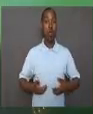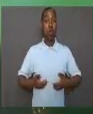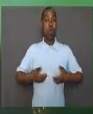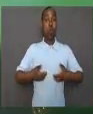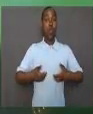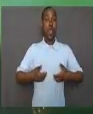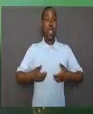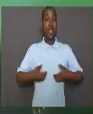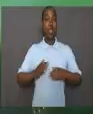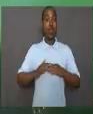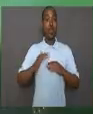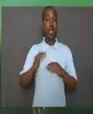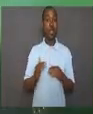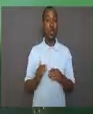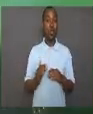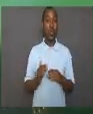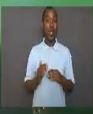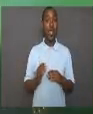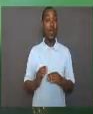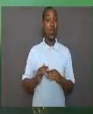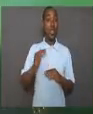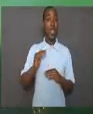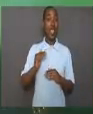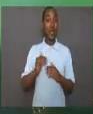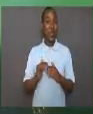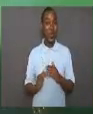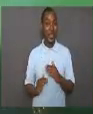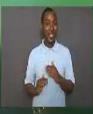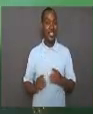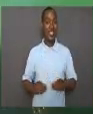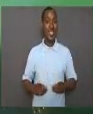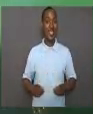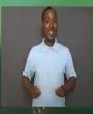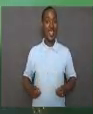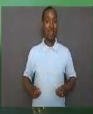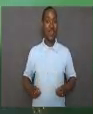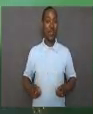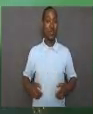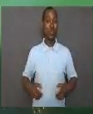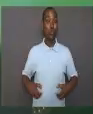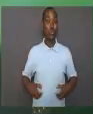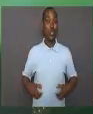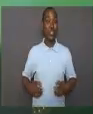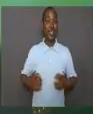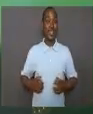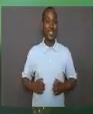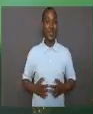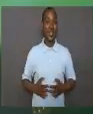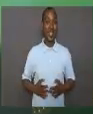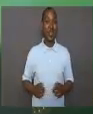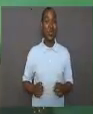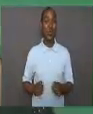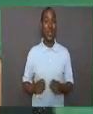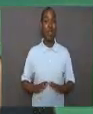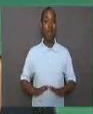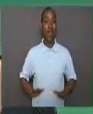and outwards at the same time as the diaphragm muscles contract and